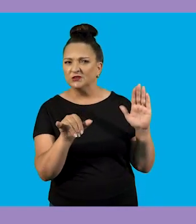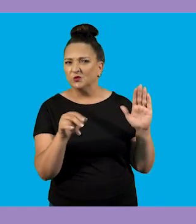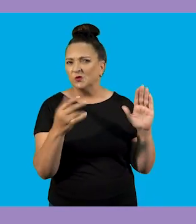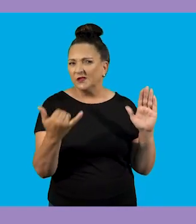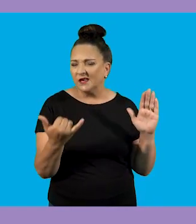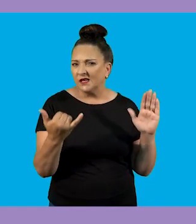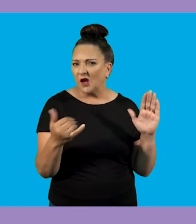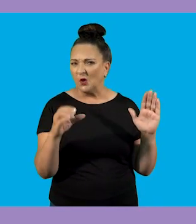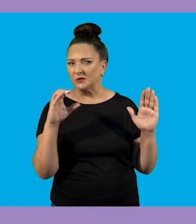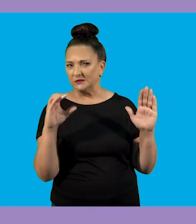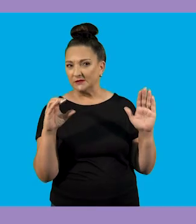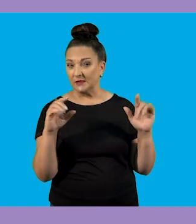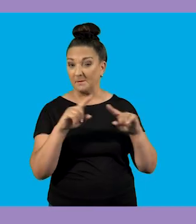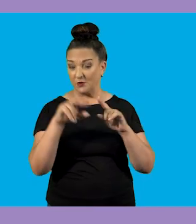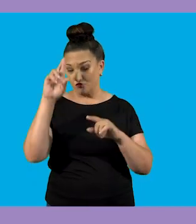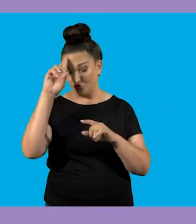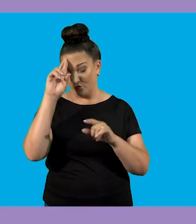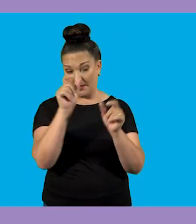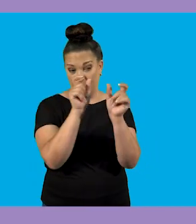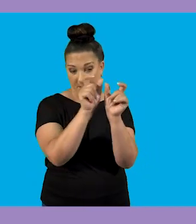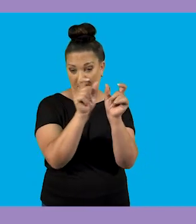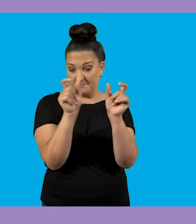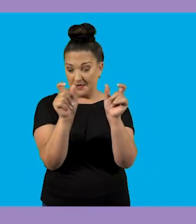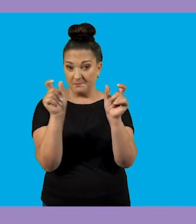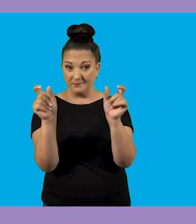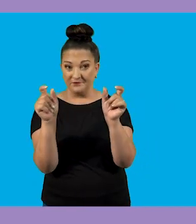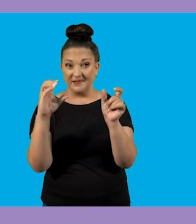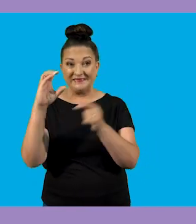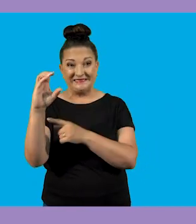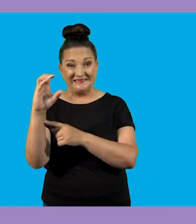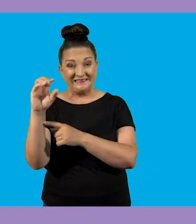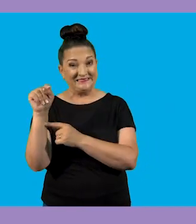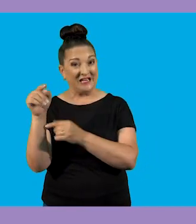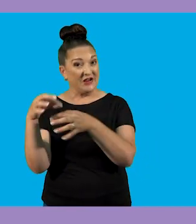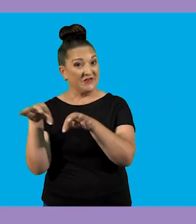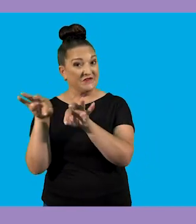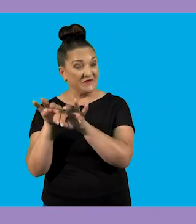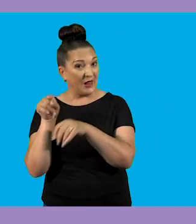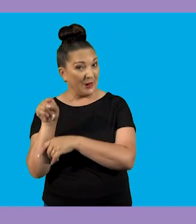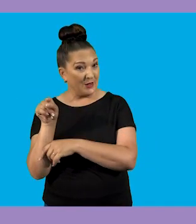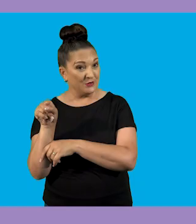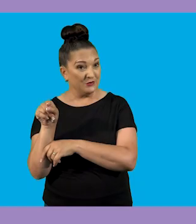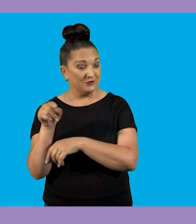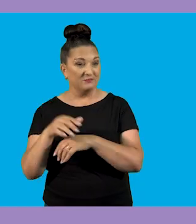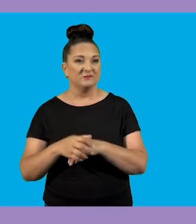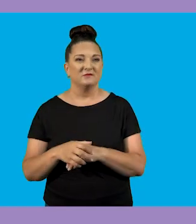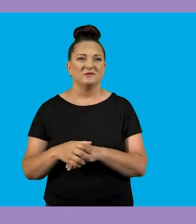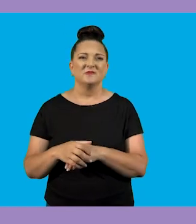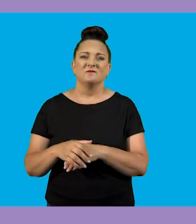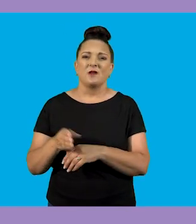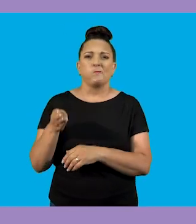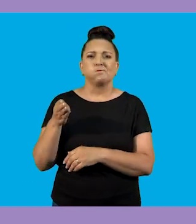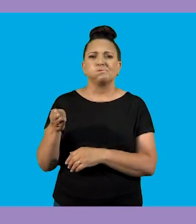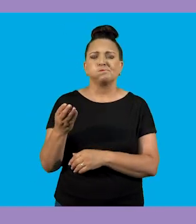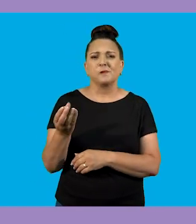form that we spoke about in the beginning, and then the factors of c, or the value of c, will be that constant there,